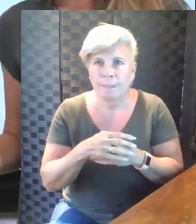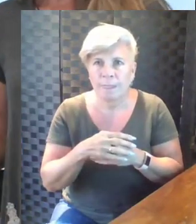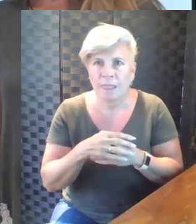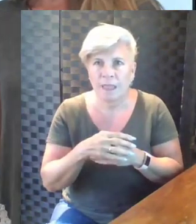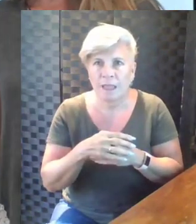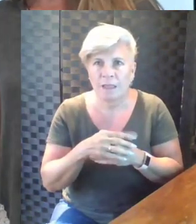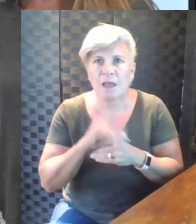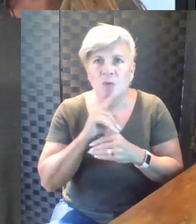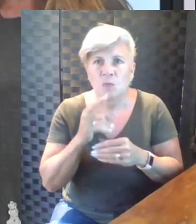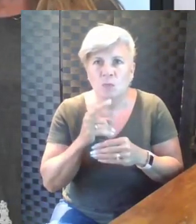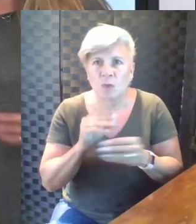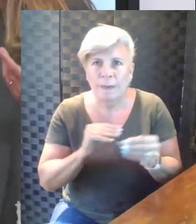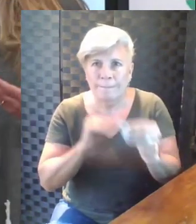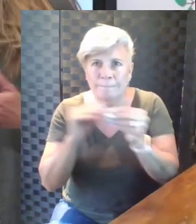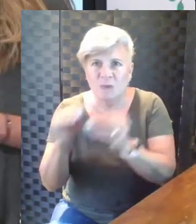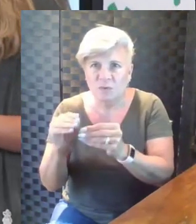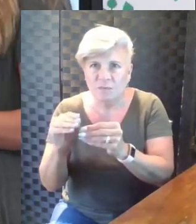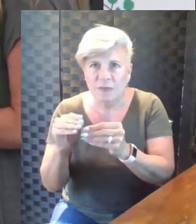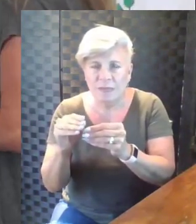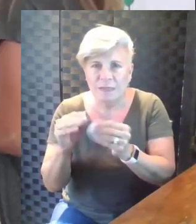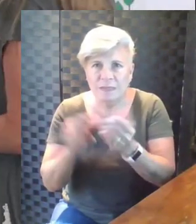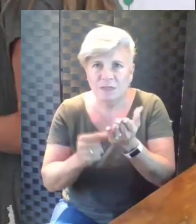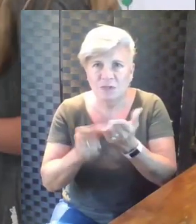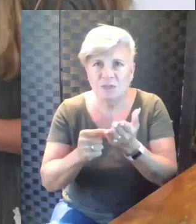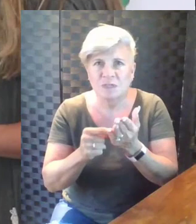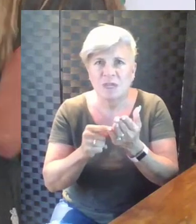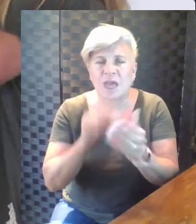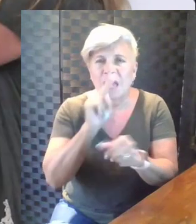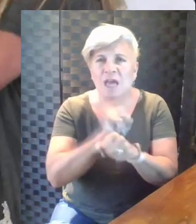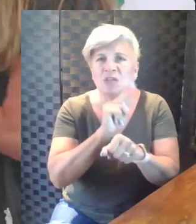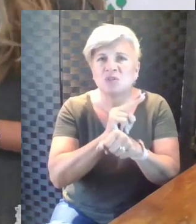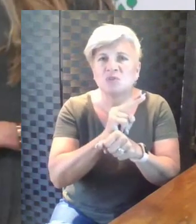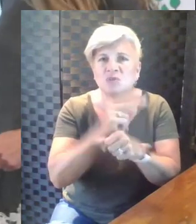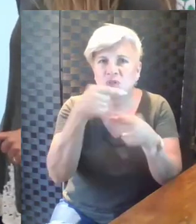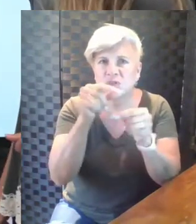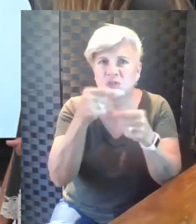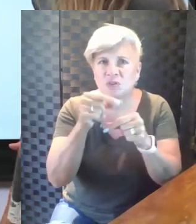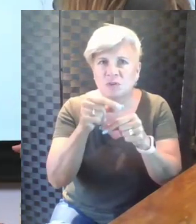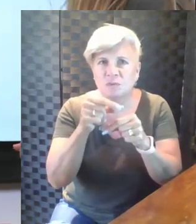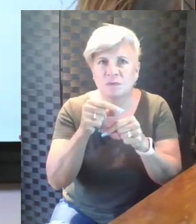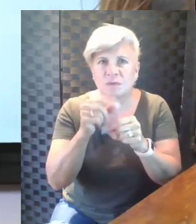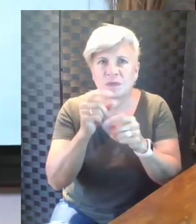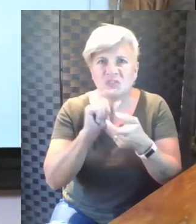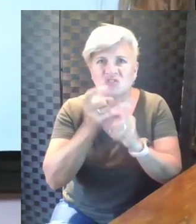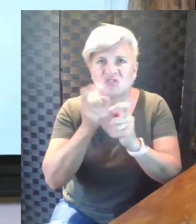I really want us to move on from counters and look at the cubes. So let's switch all